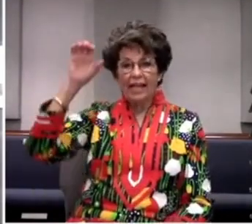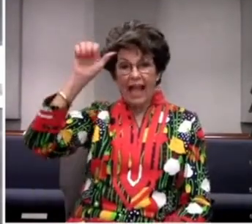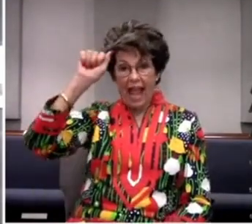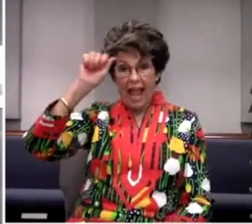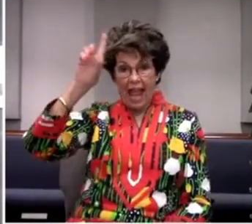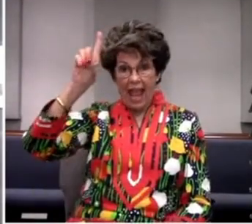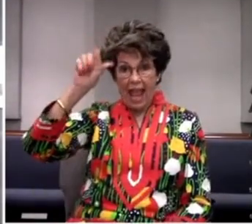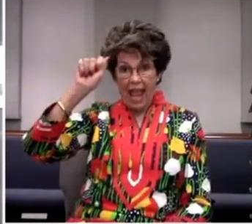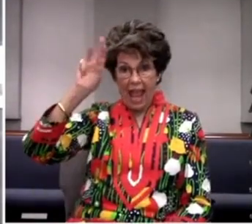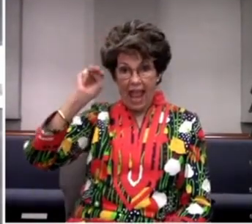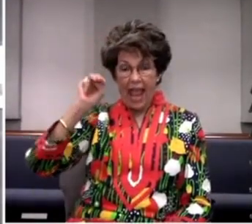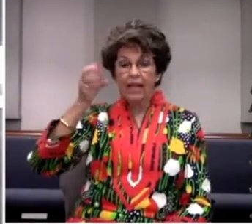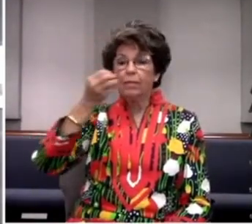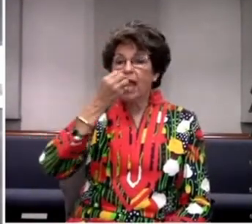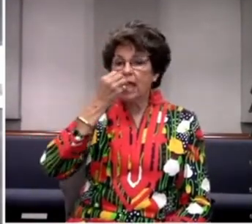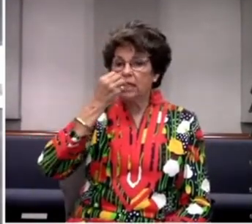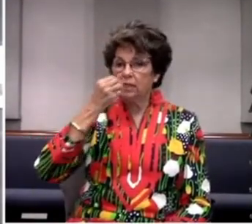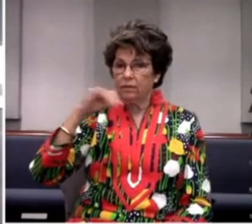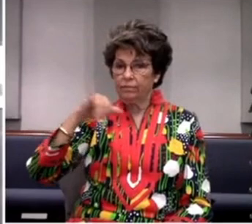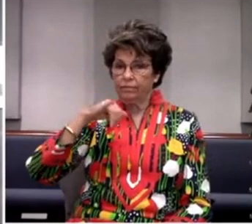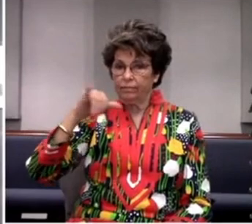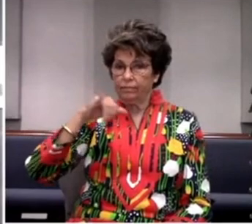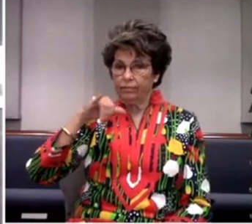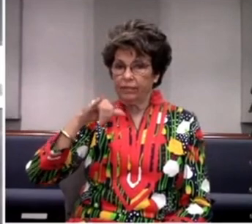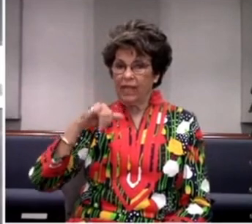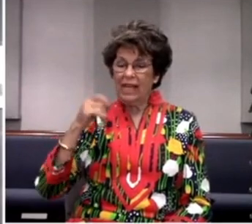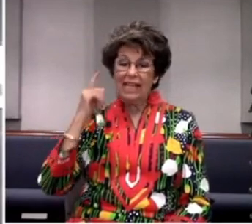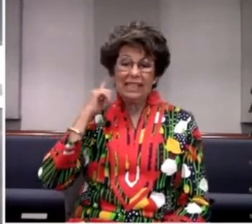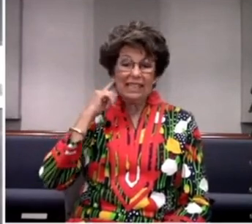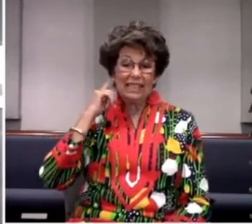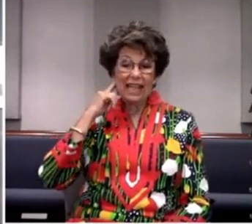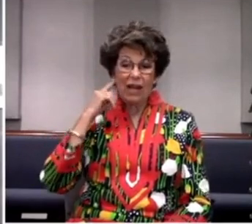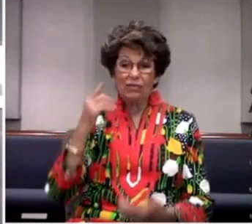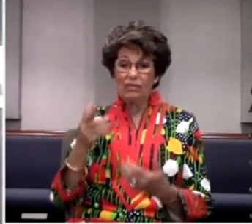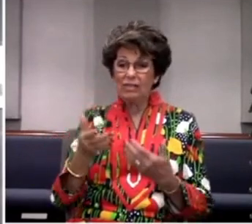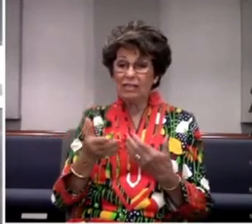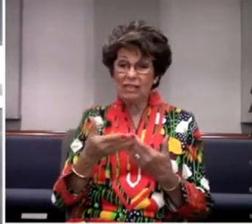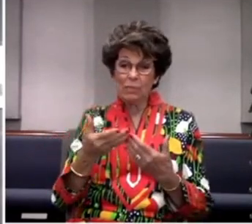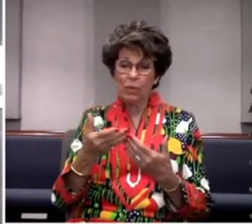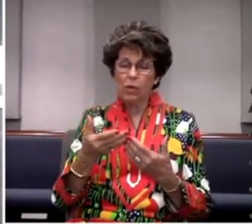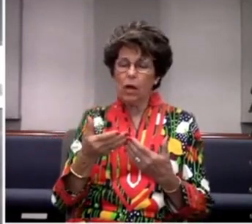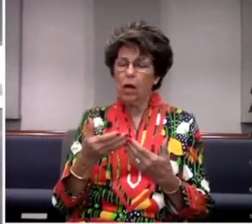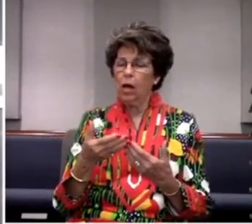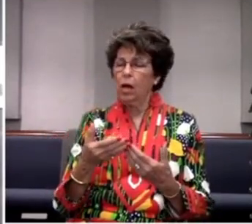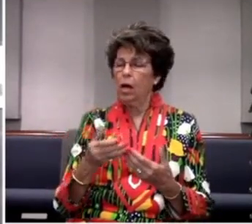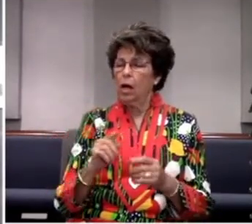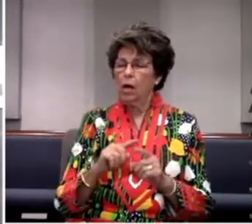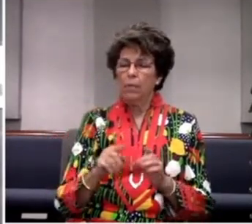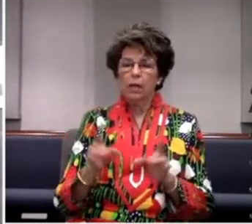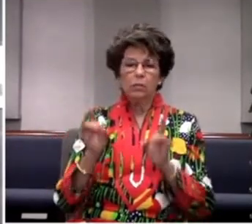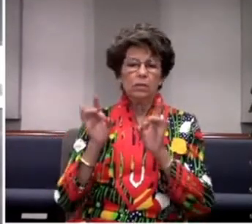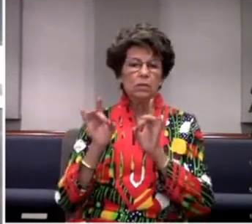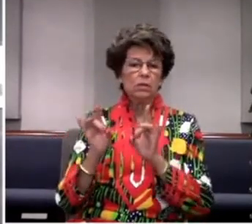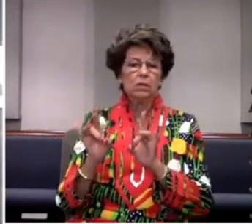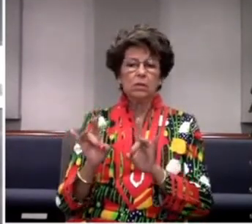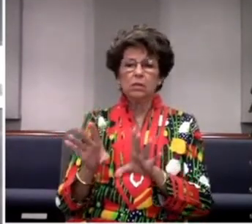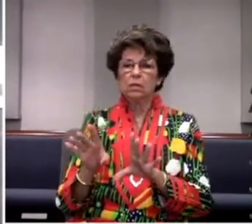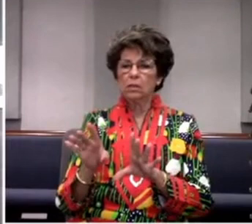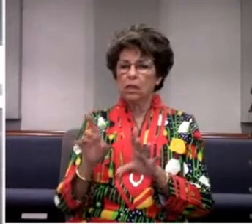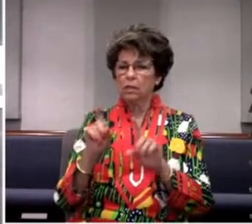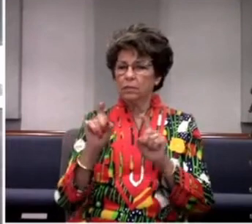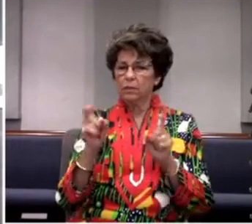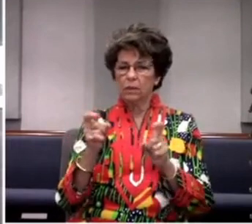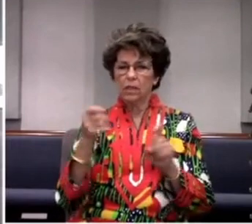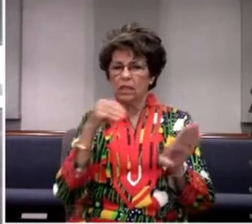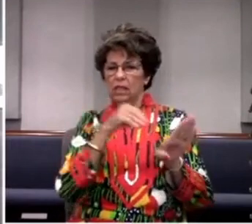simple, but it was a tremendous transgression against an almighty God. And the eyes of them